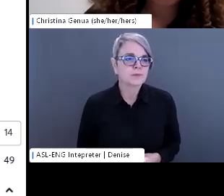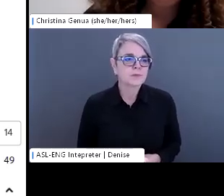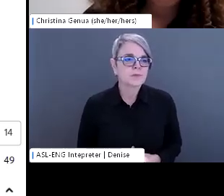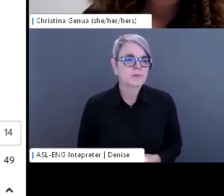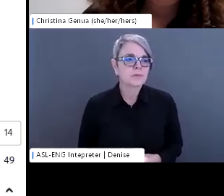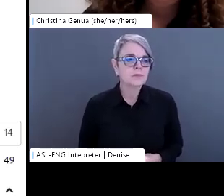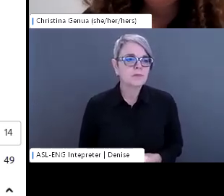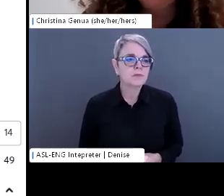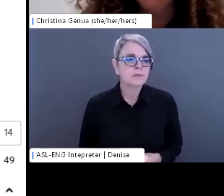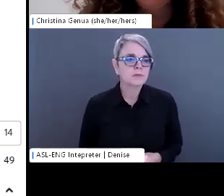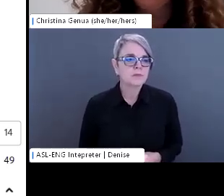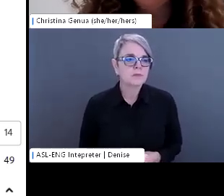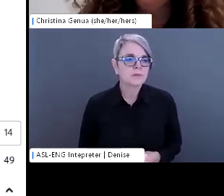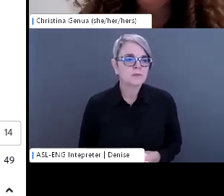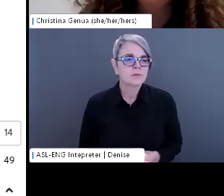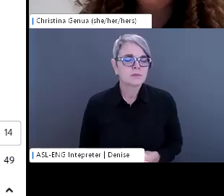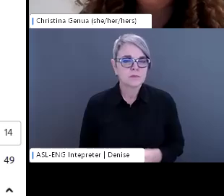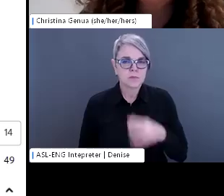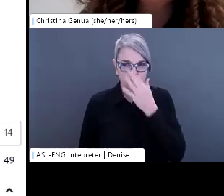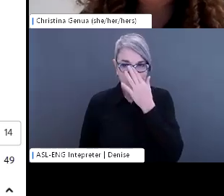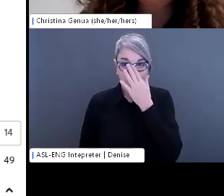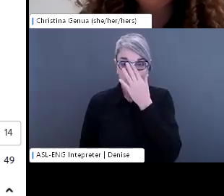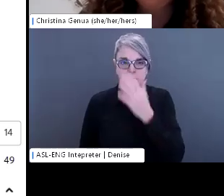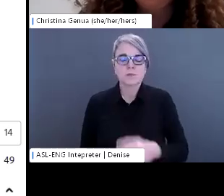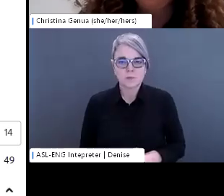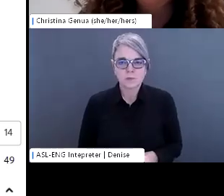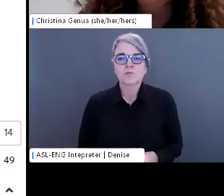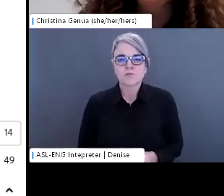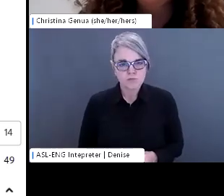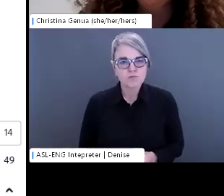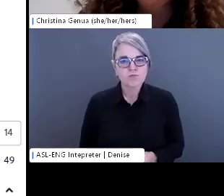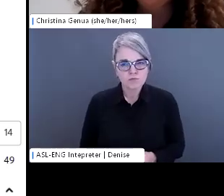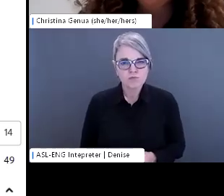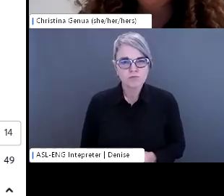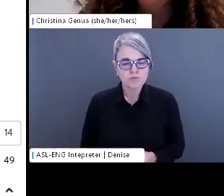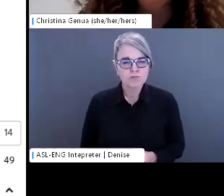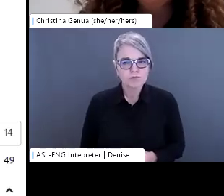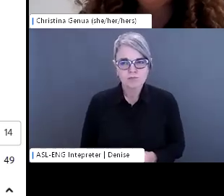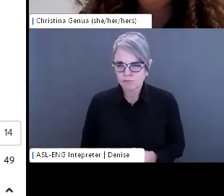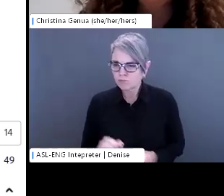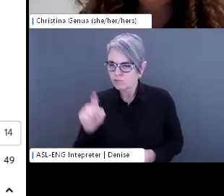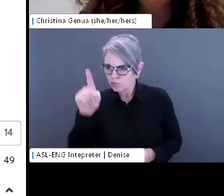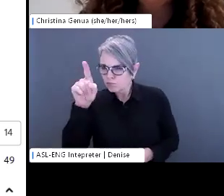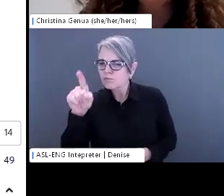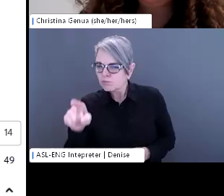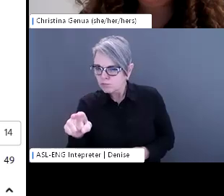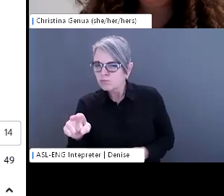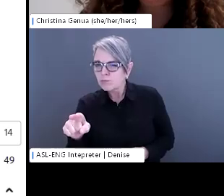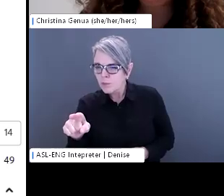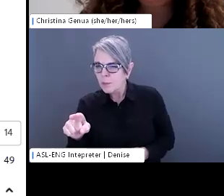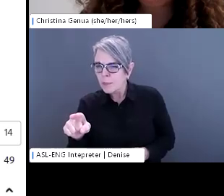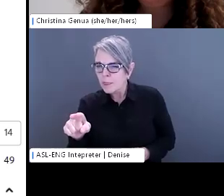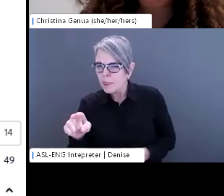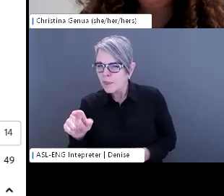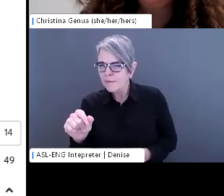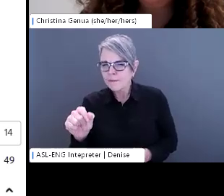Okay. Okay, sorry. Some of you are saying so. Um, Government offices. I'm not